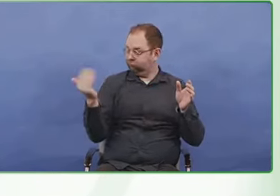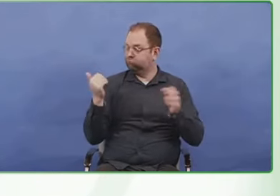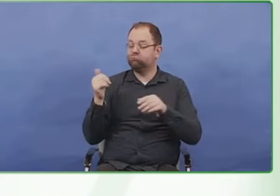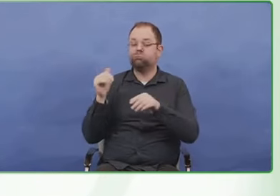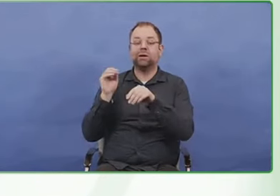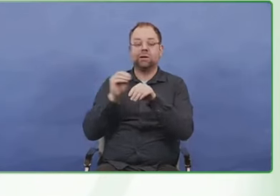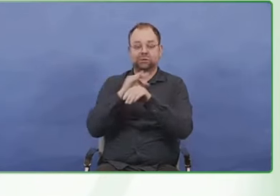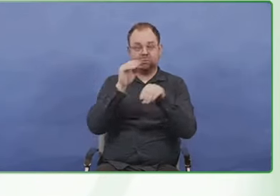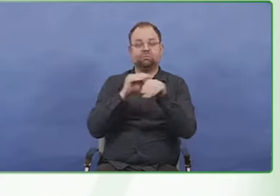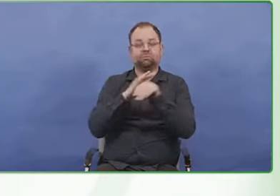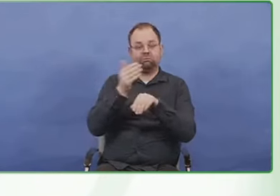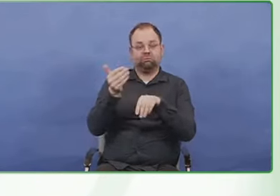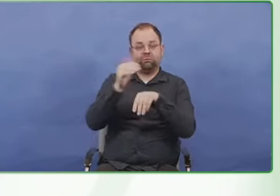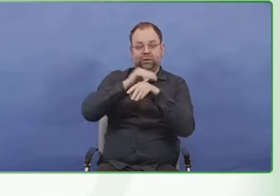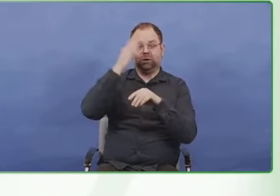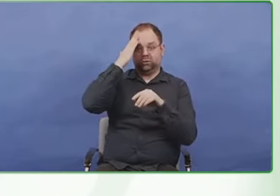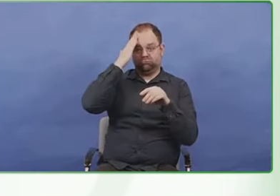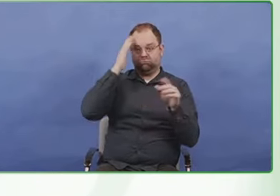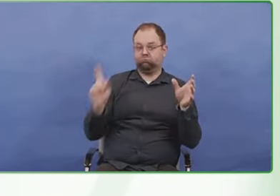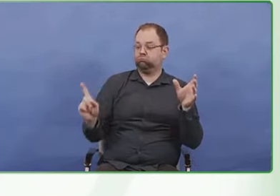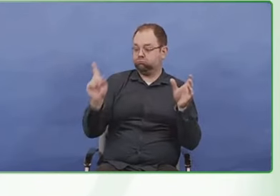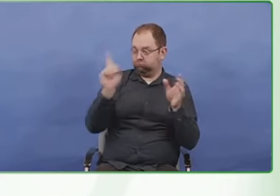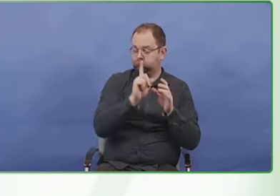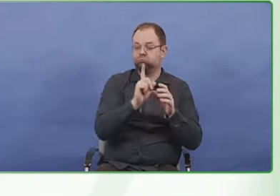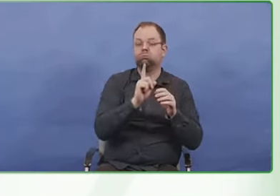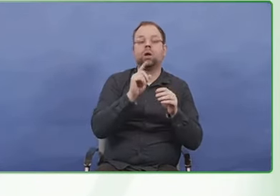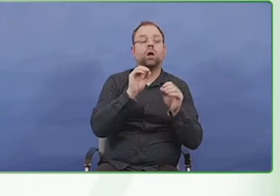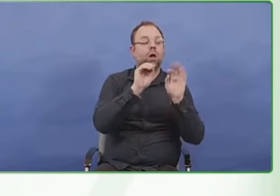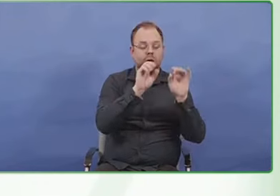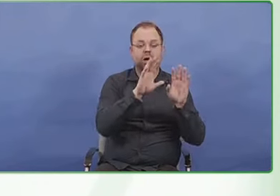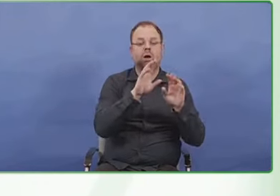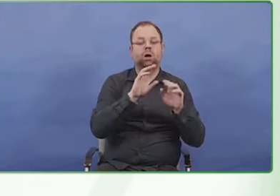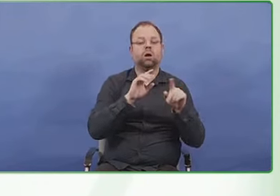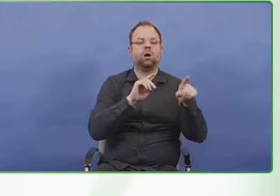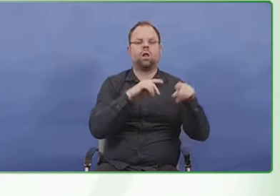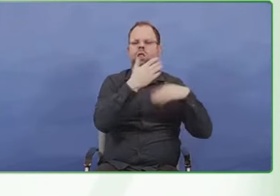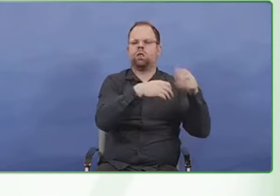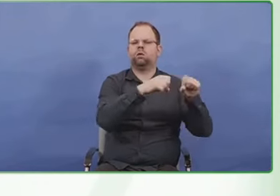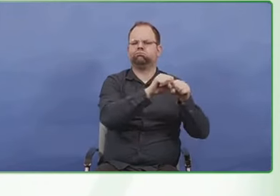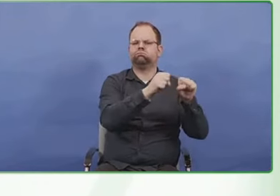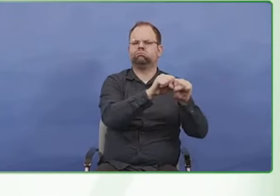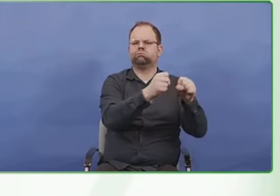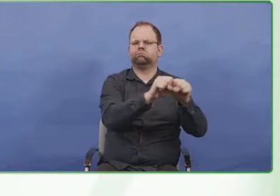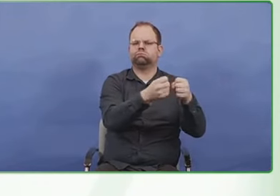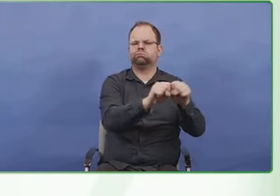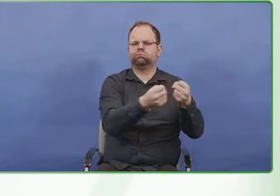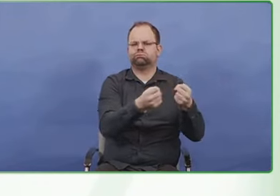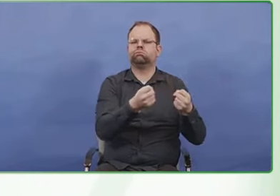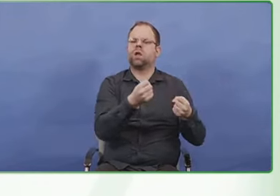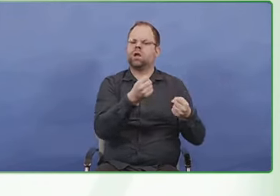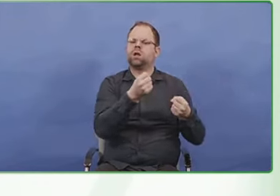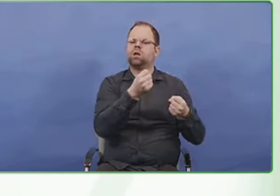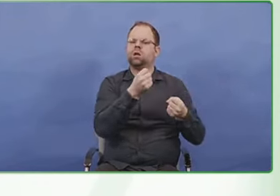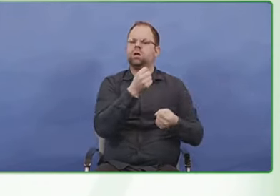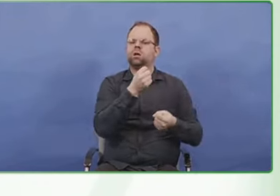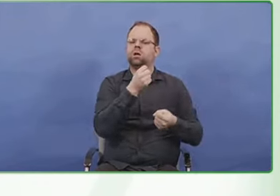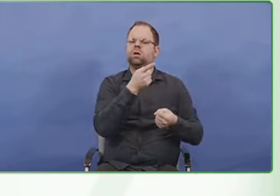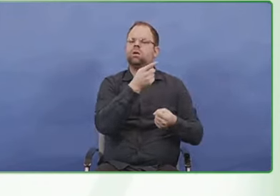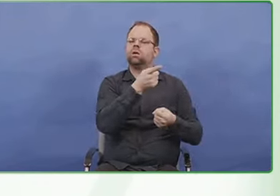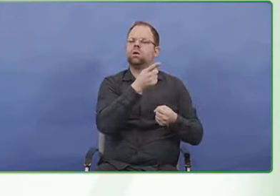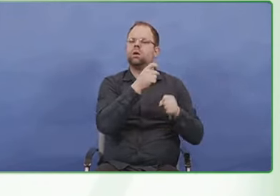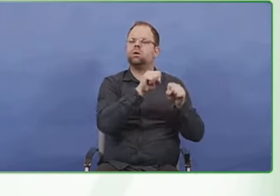to help entities know their obligations and even in many ways instruct them what they have to do in